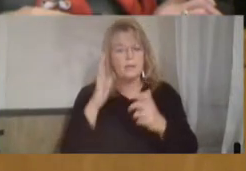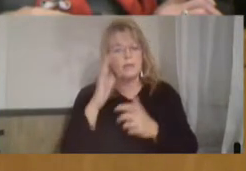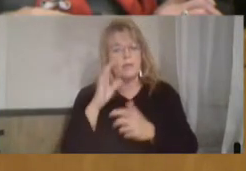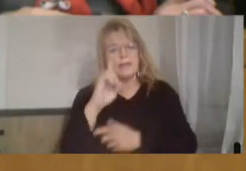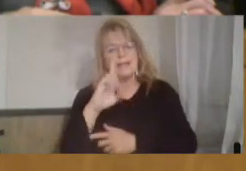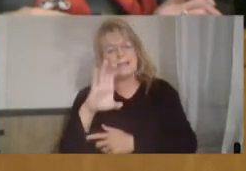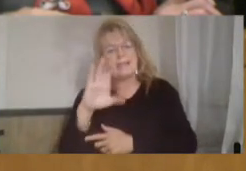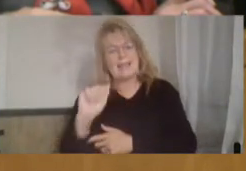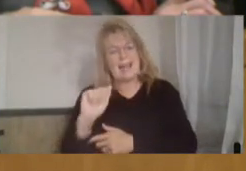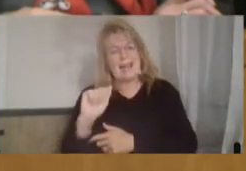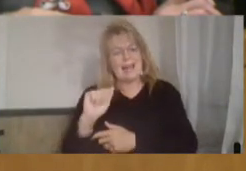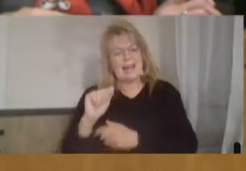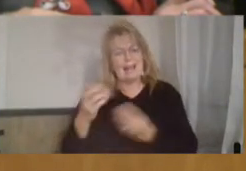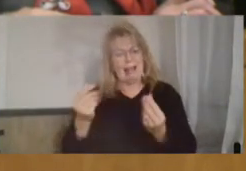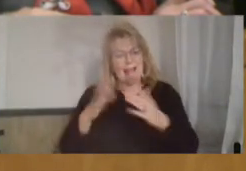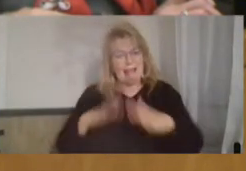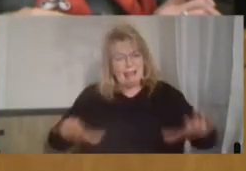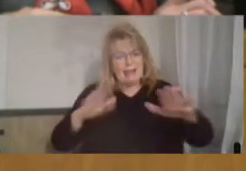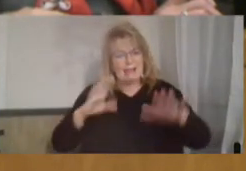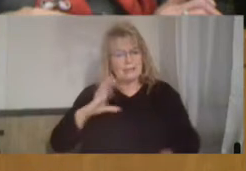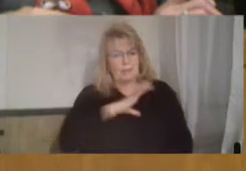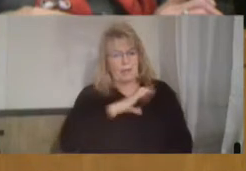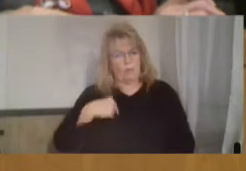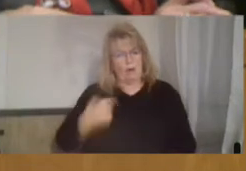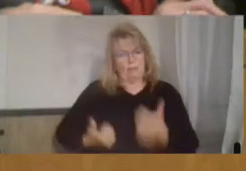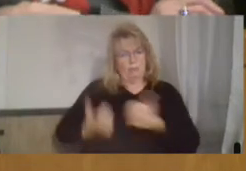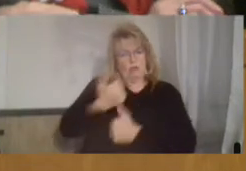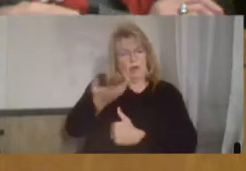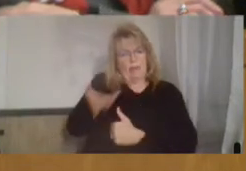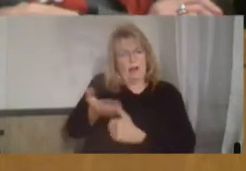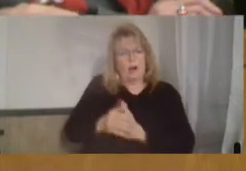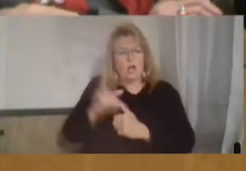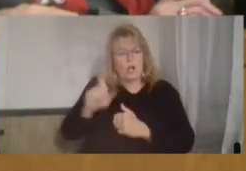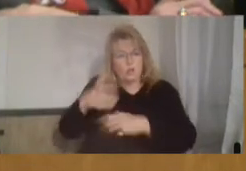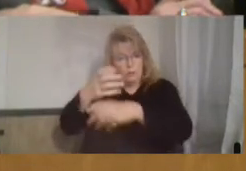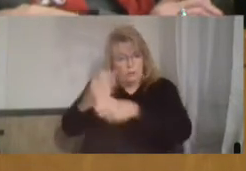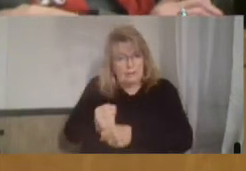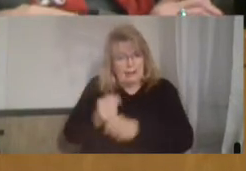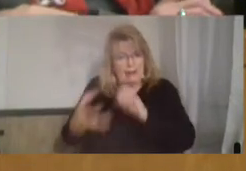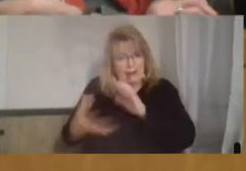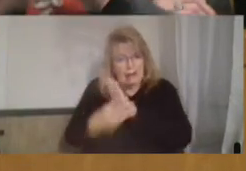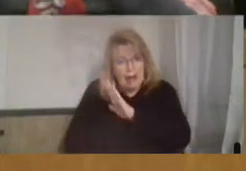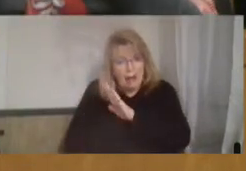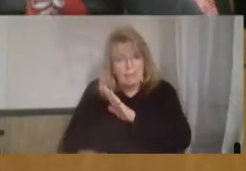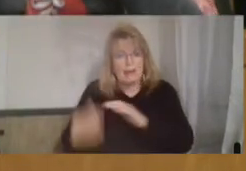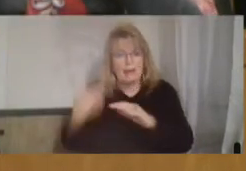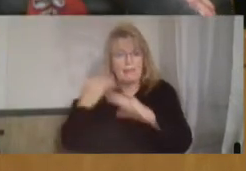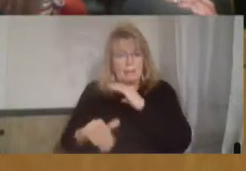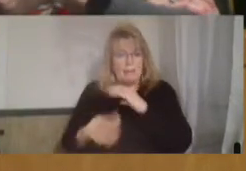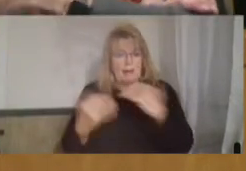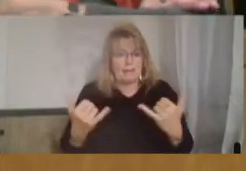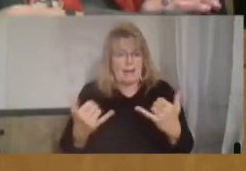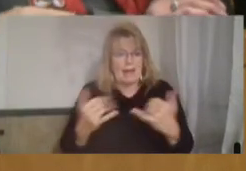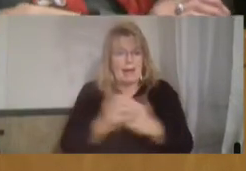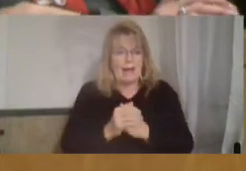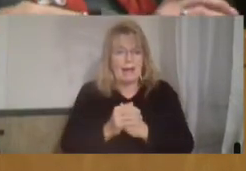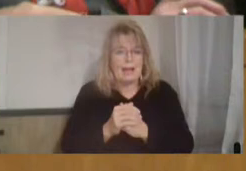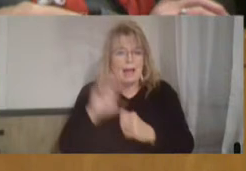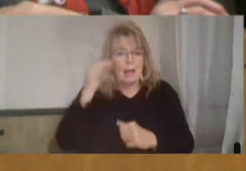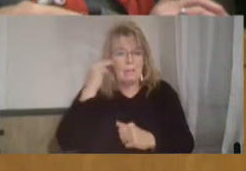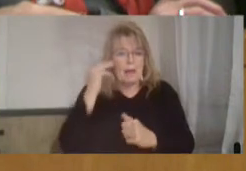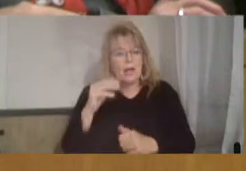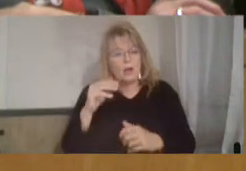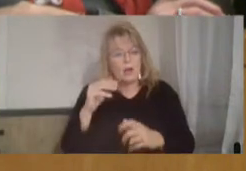Committee tonight, where I serve as chair. You should have received a copy of an email I sent today to Mayor Pro Tem